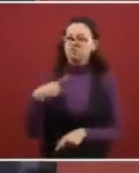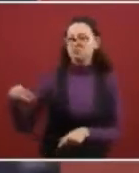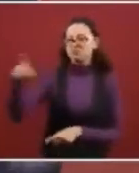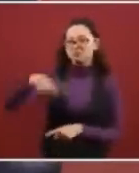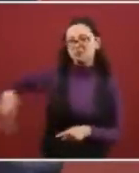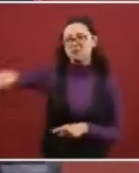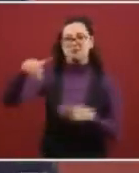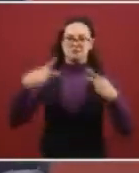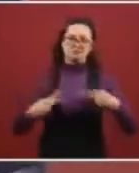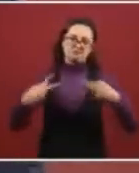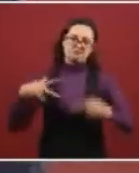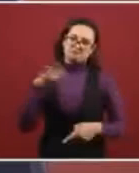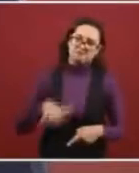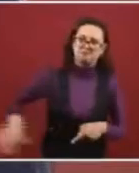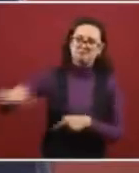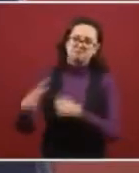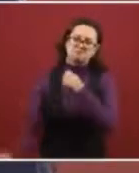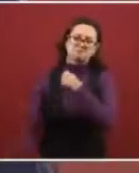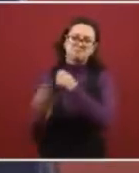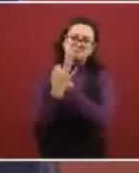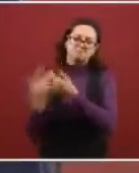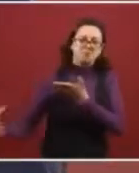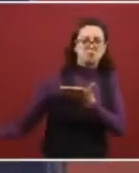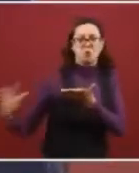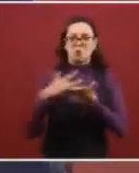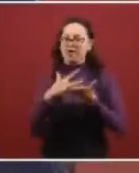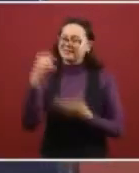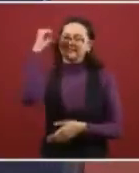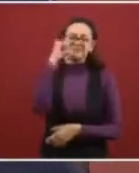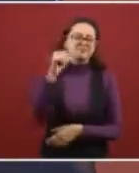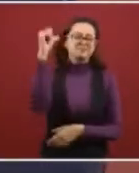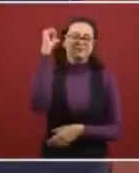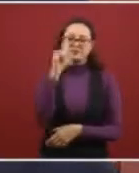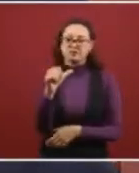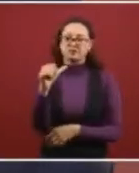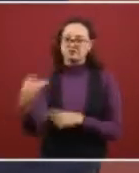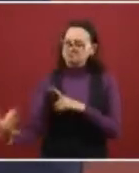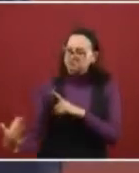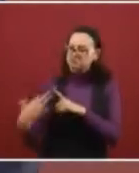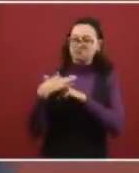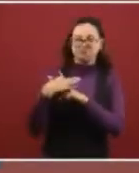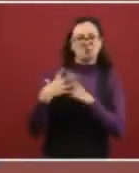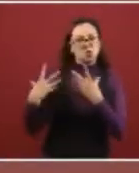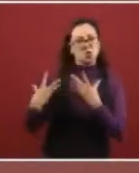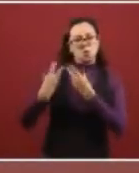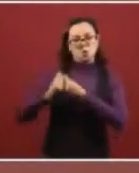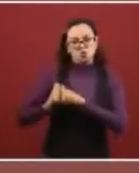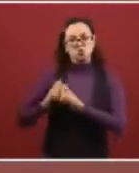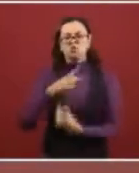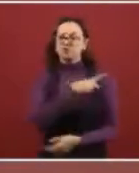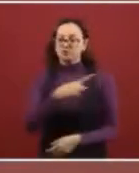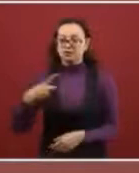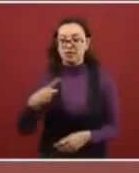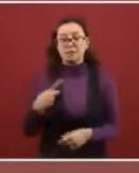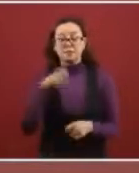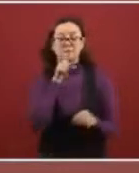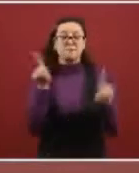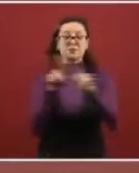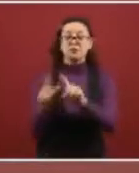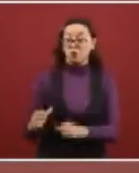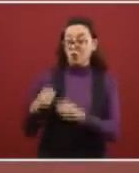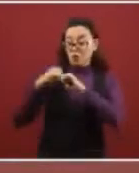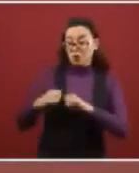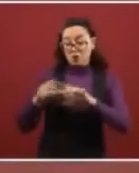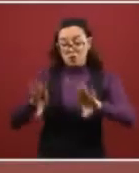the support and the backing of the people. Y se requiere autoridad and it requires moral authority para poder